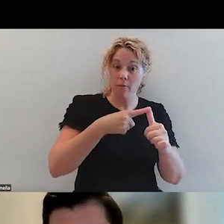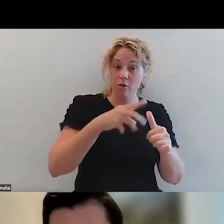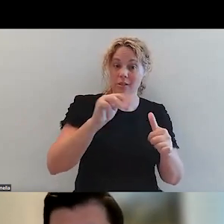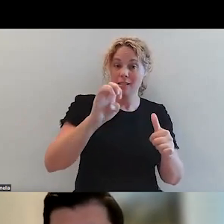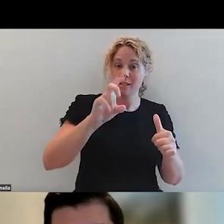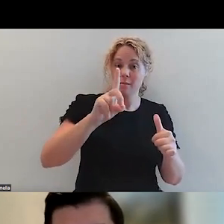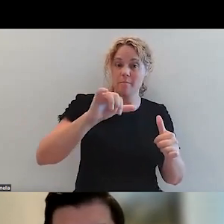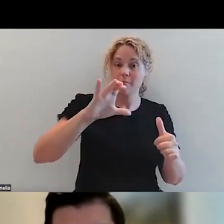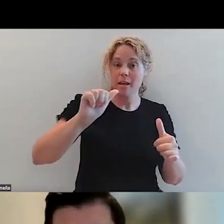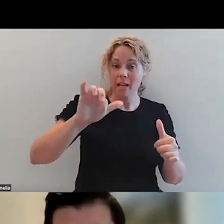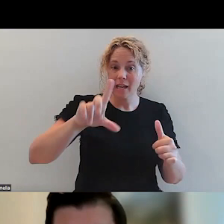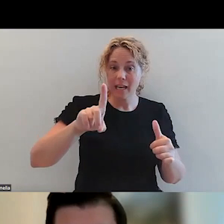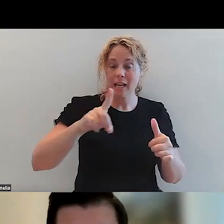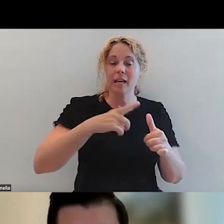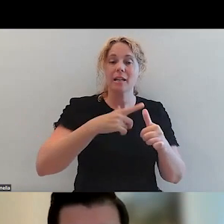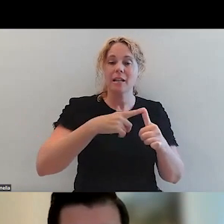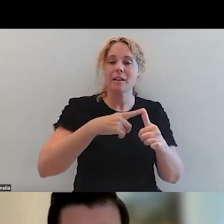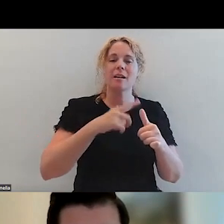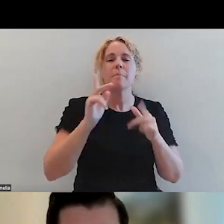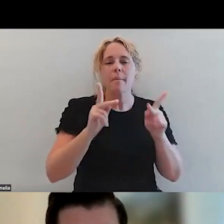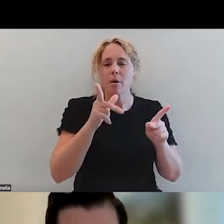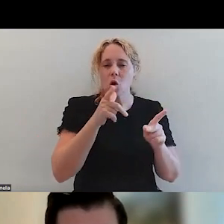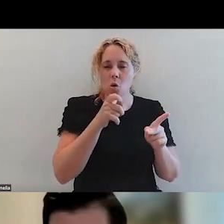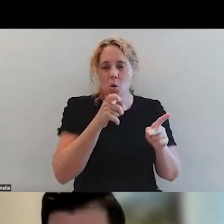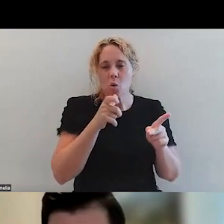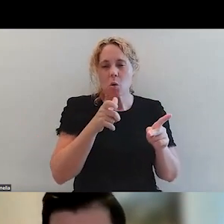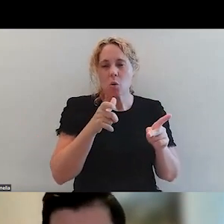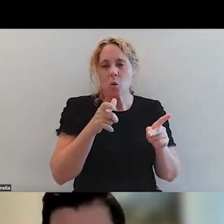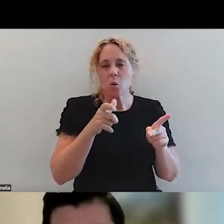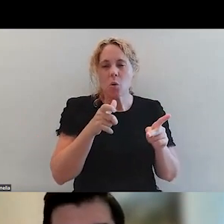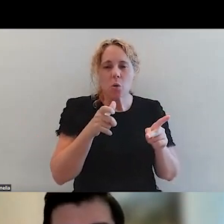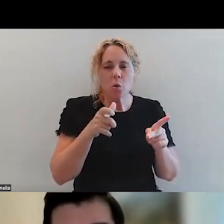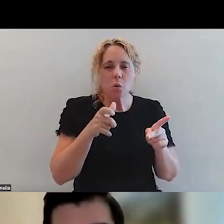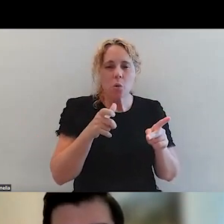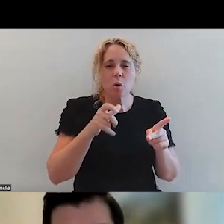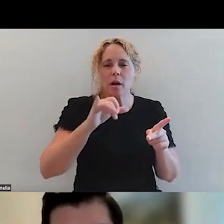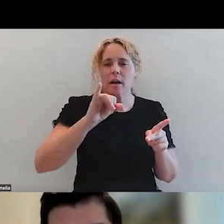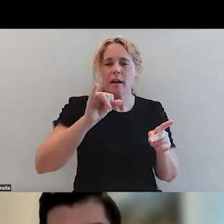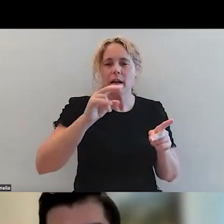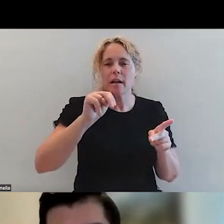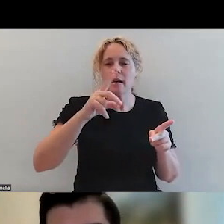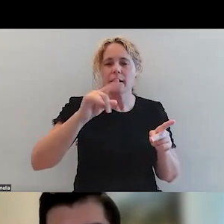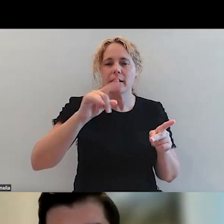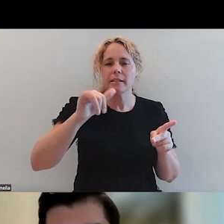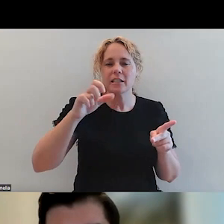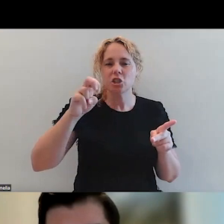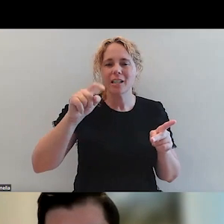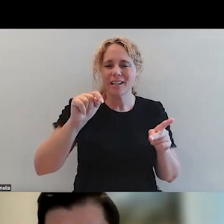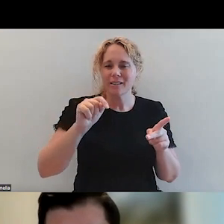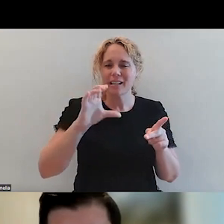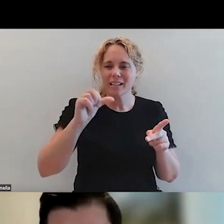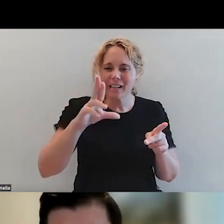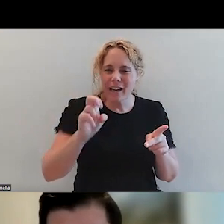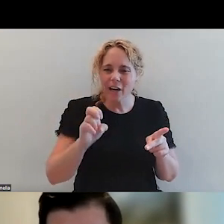that payer for folks who are for indigent care by and large, but then this